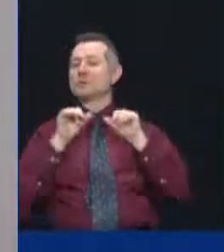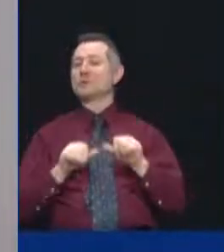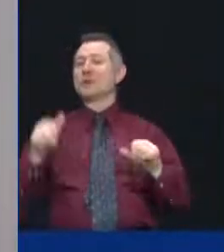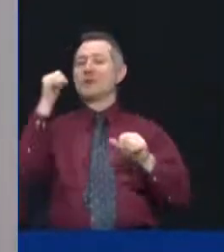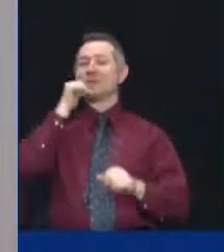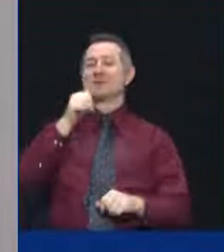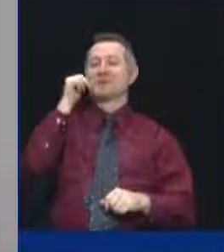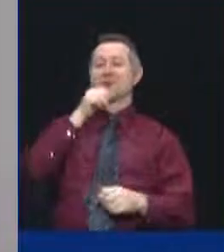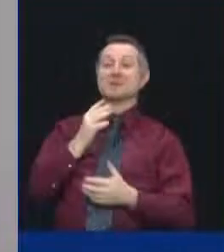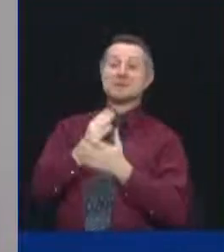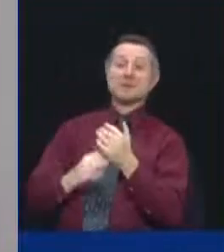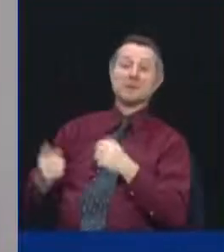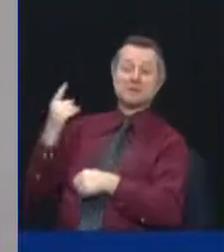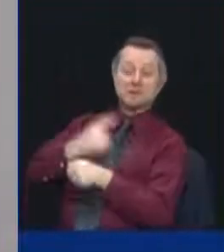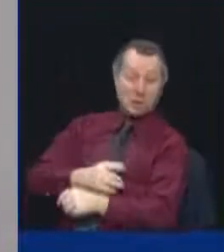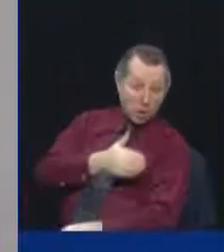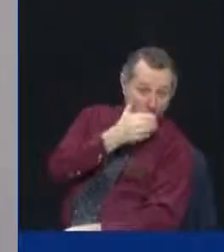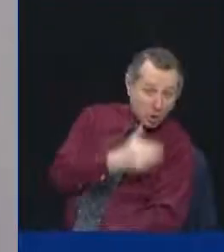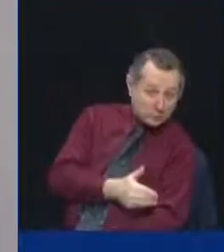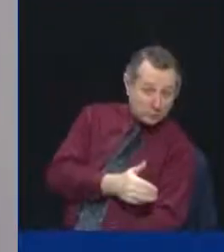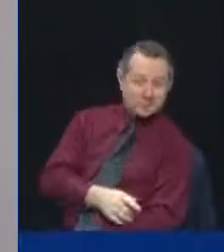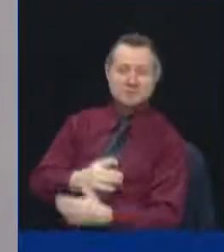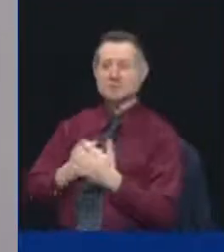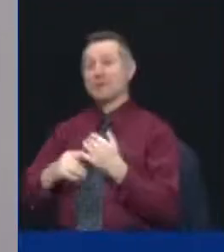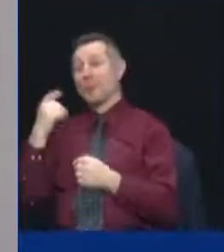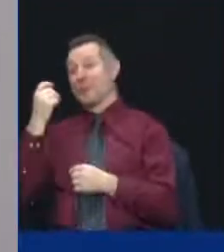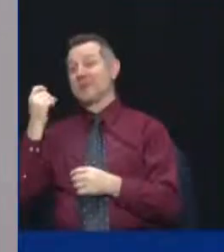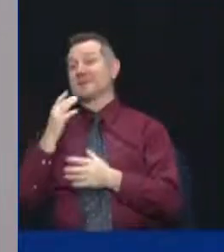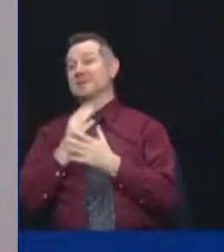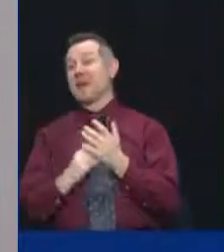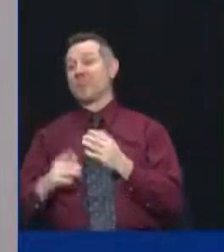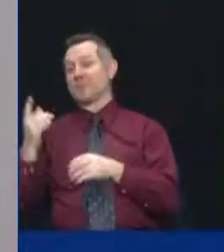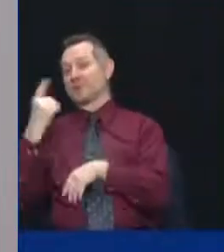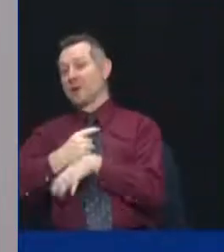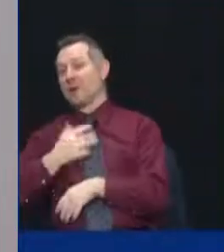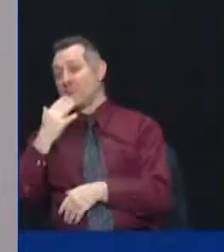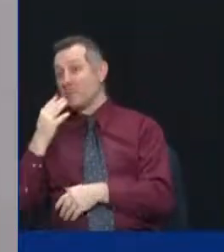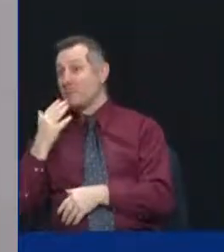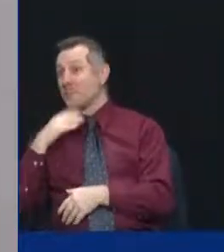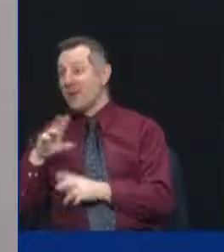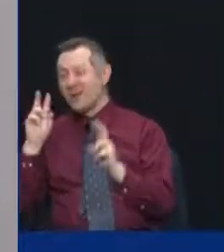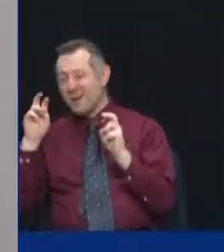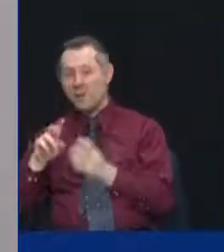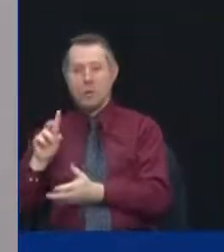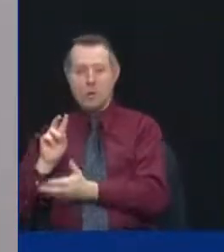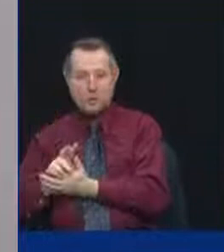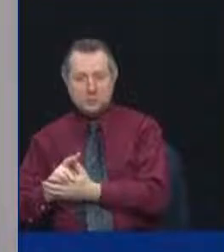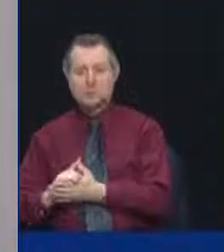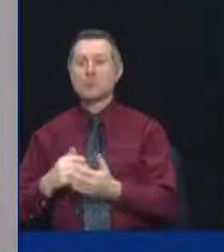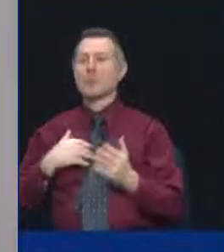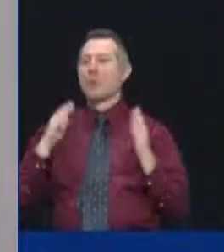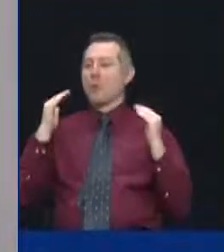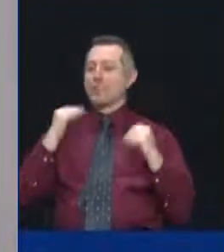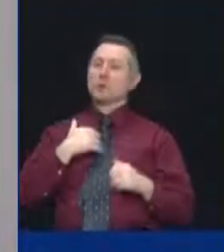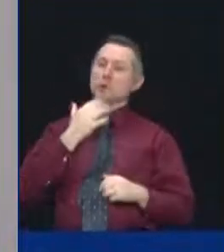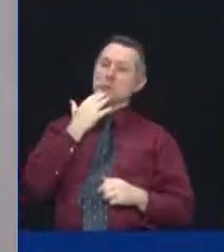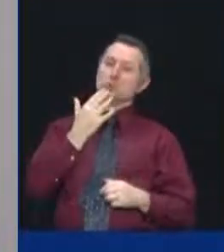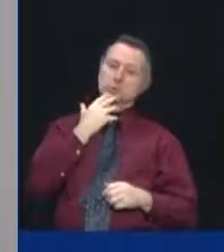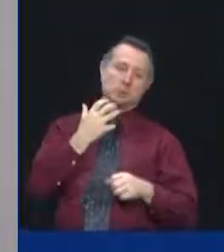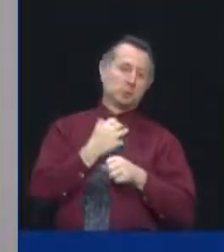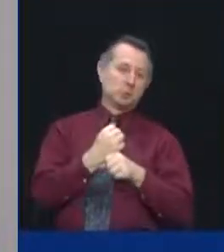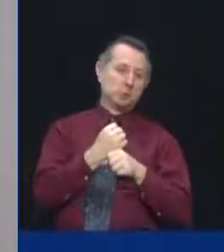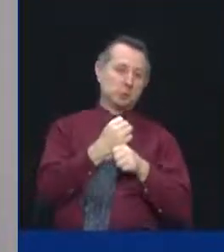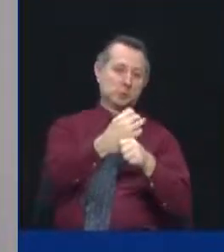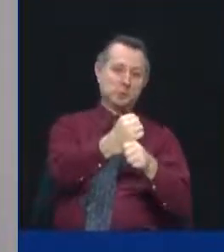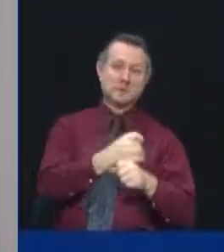some days are bad, and you just hope there are more good days than bad days. Similarly, thanks to